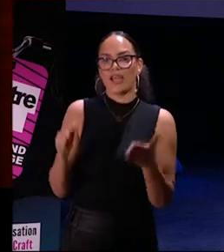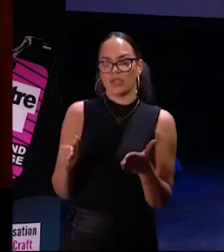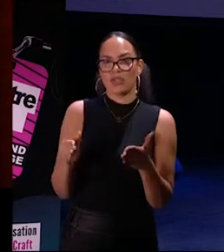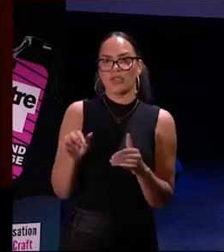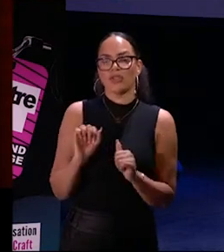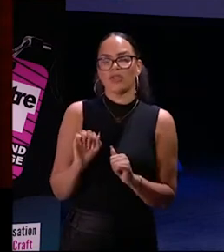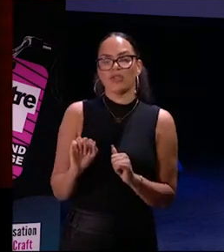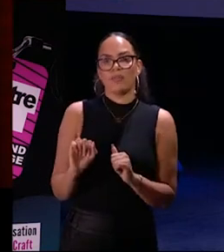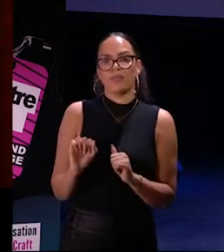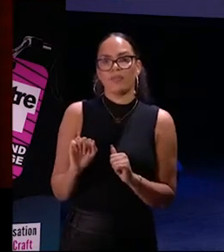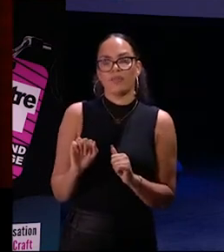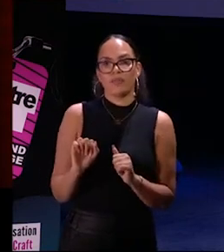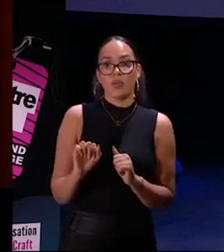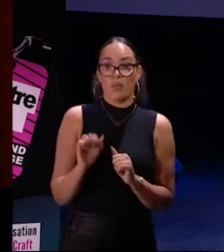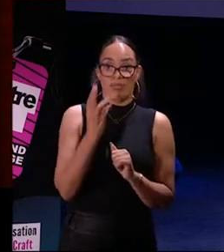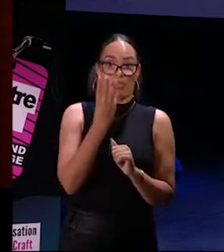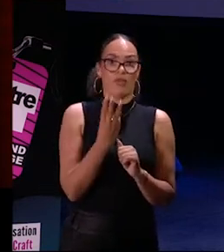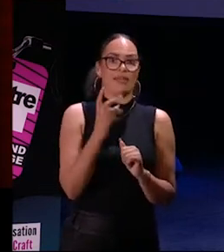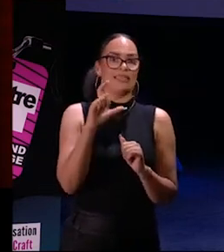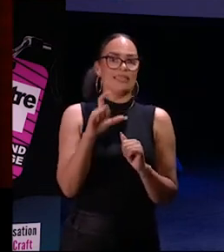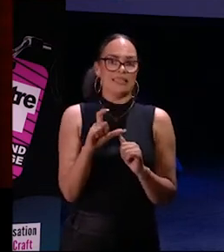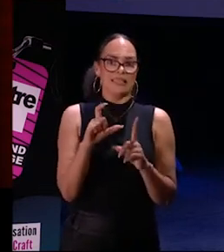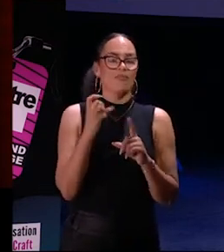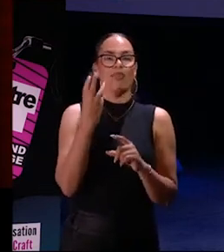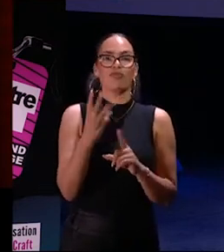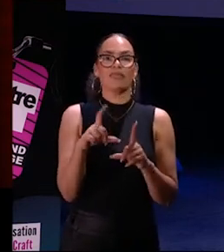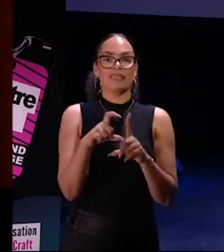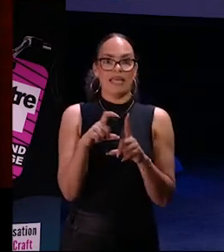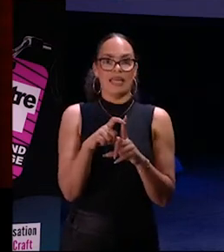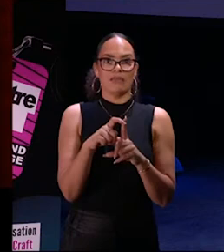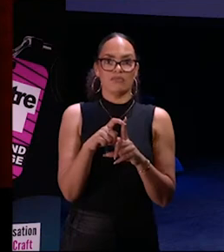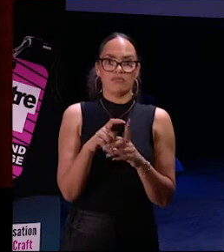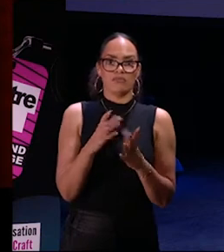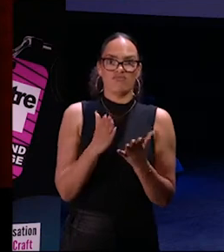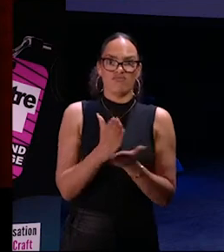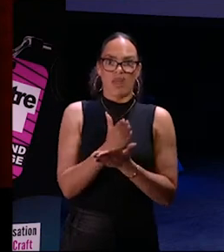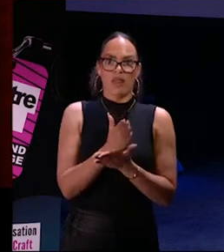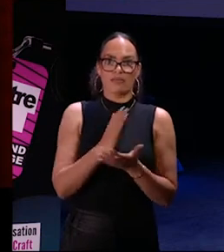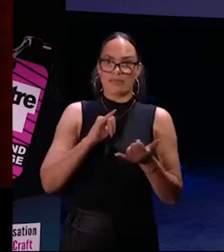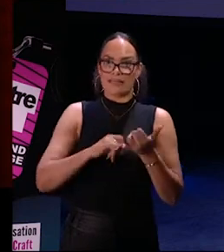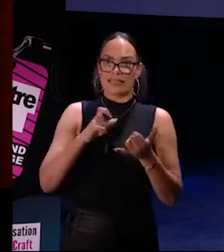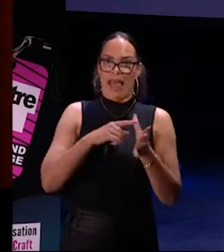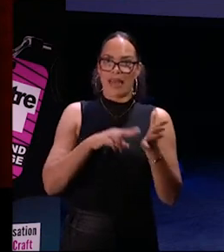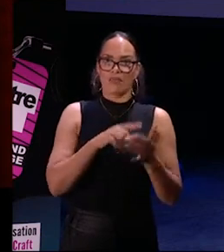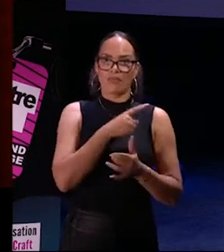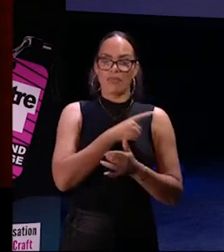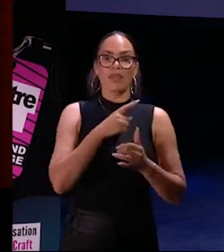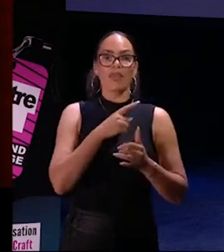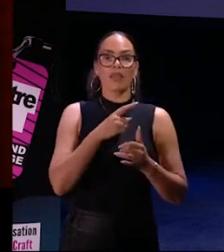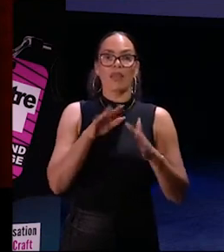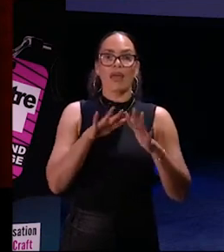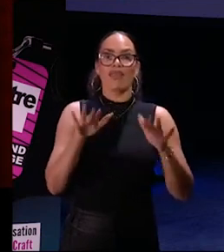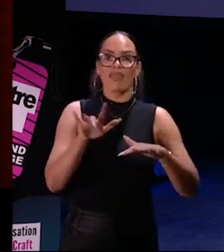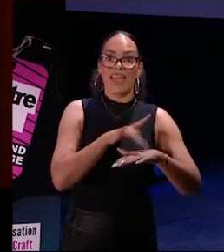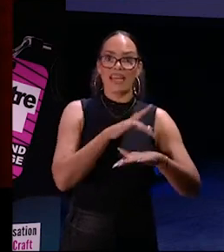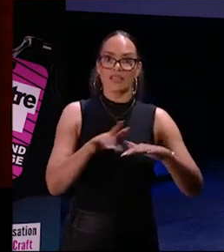took the 3D real-time scan of Chichester Festival Theatre and we placed it on one of